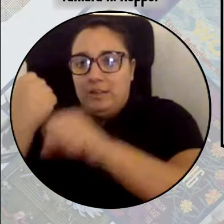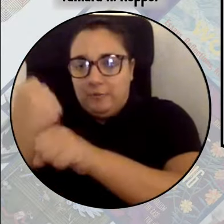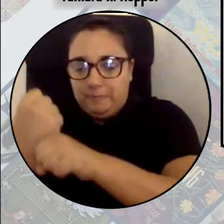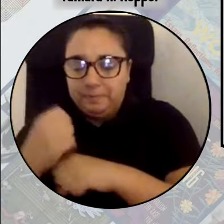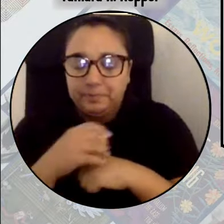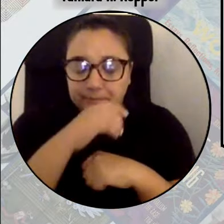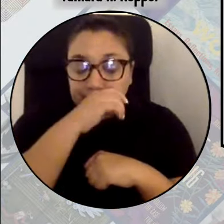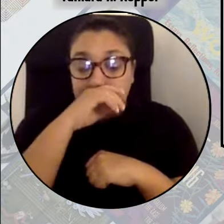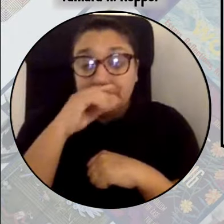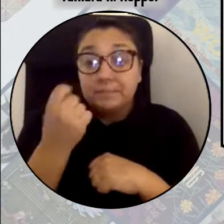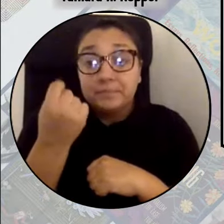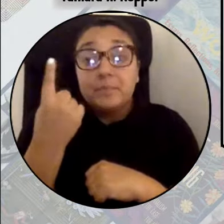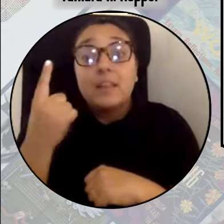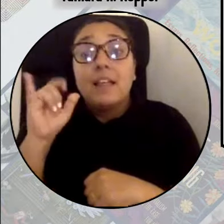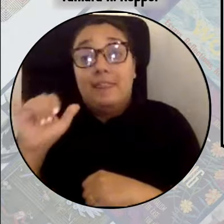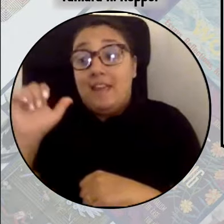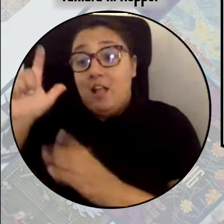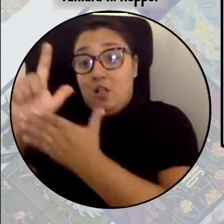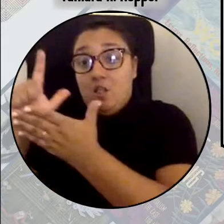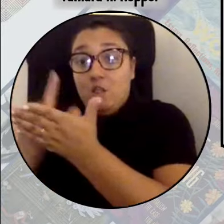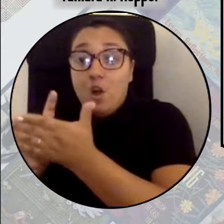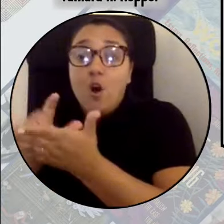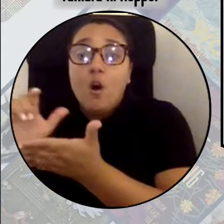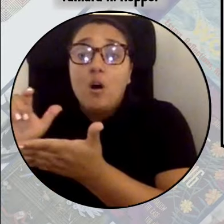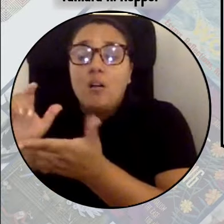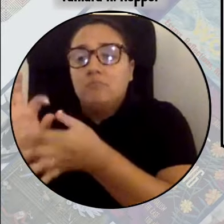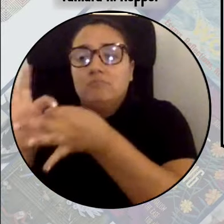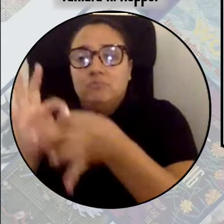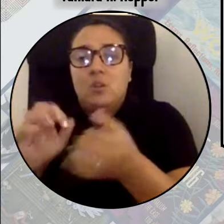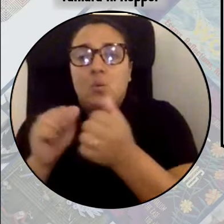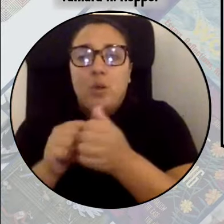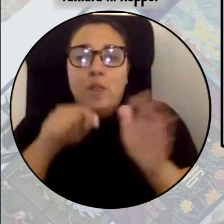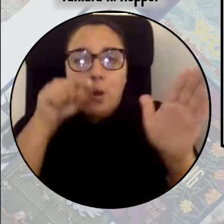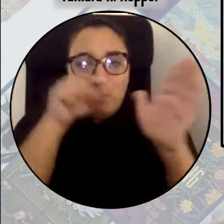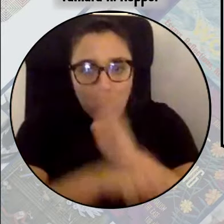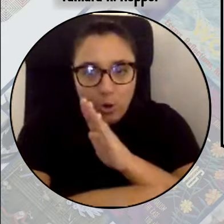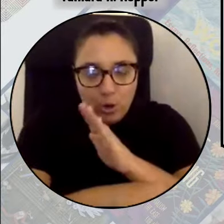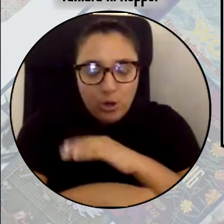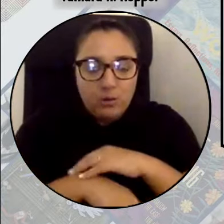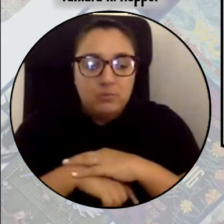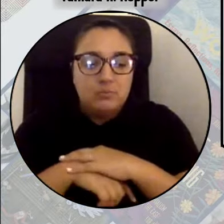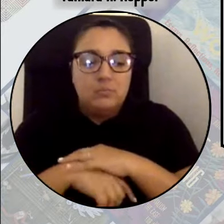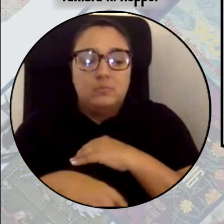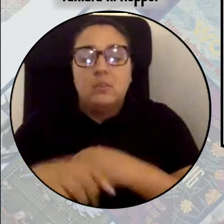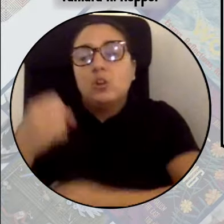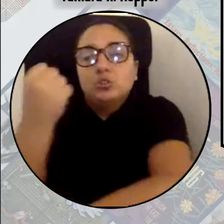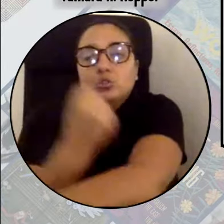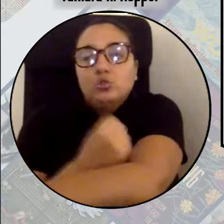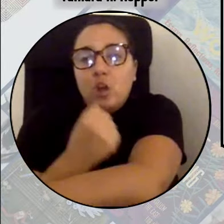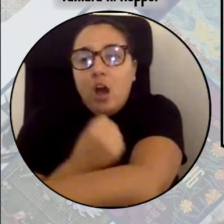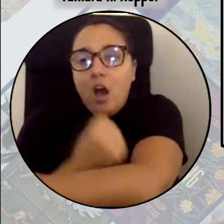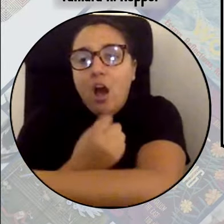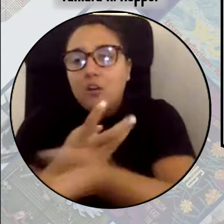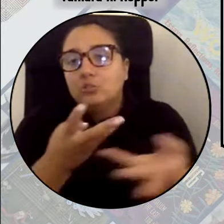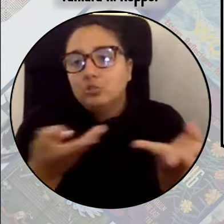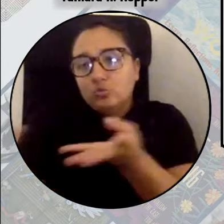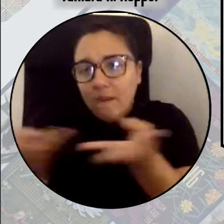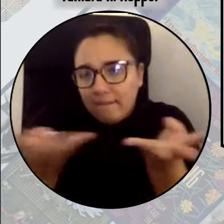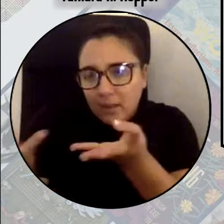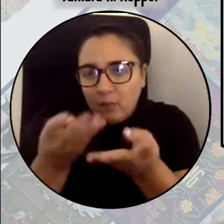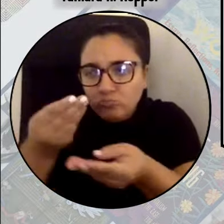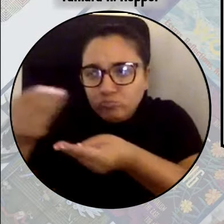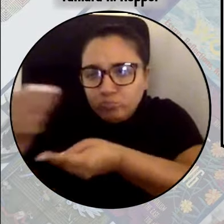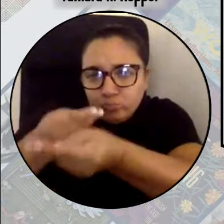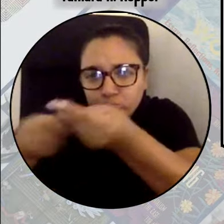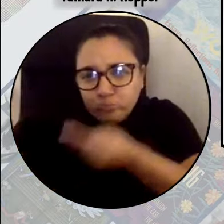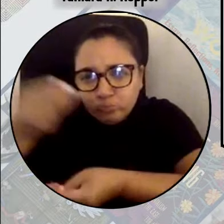act, this is what that meant: murder, drug trafficking, and illegal trafficking of firearms and destructive devices. Right. So these are